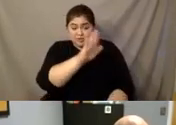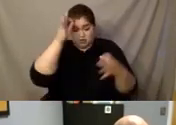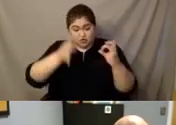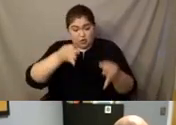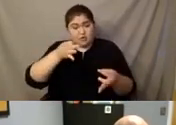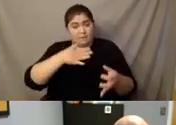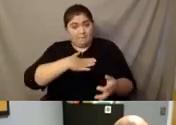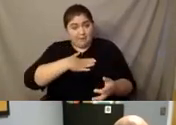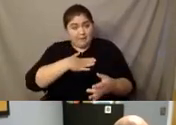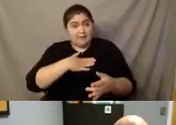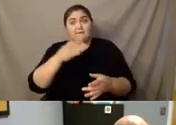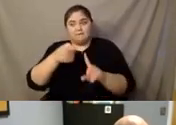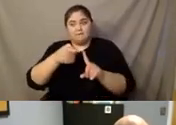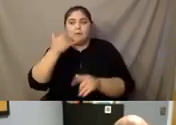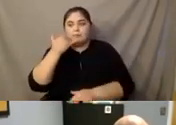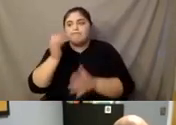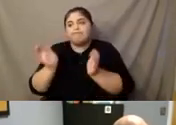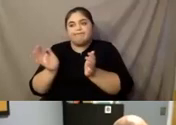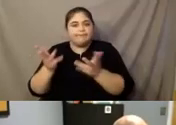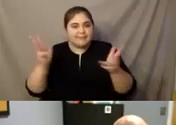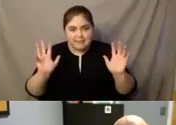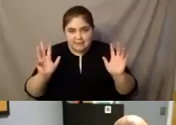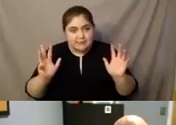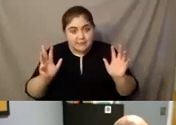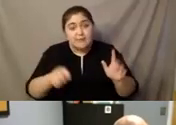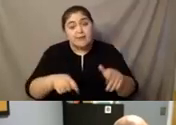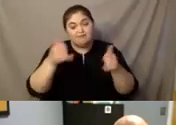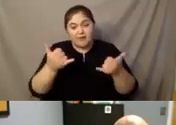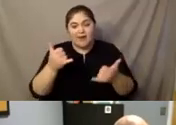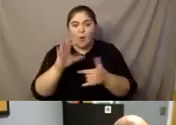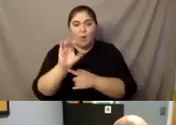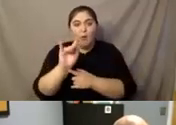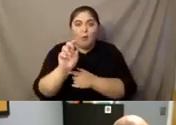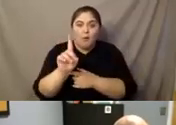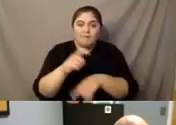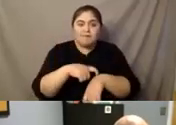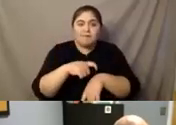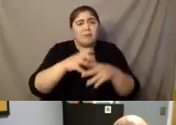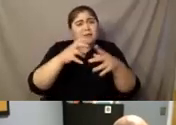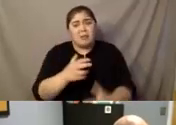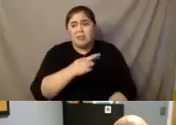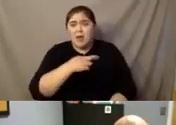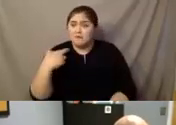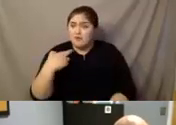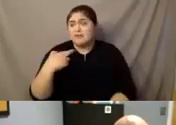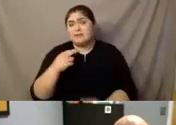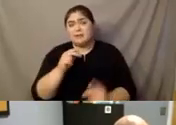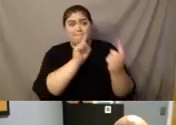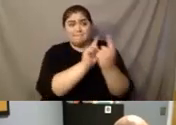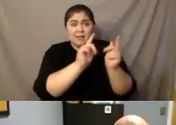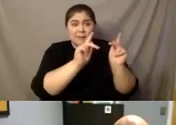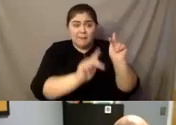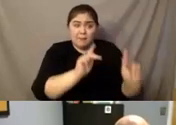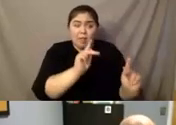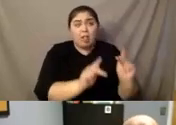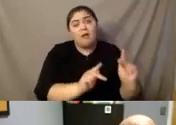over the telephone. But of course, in the age of COVID, there are big risks to meeting people in person. And especially